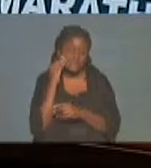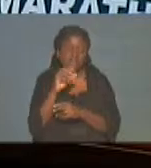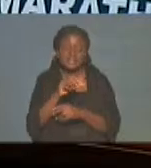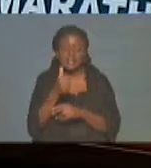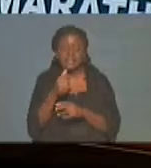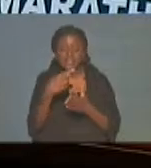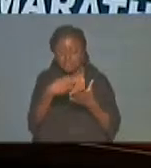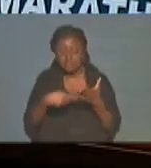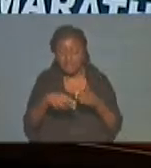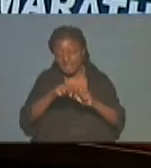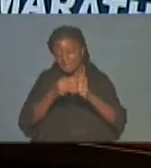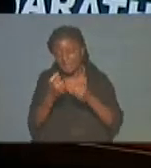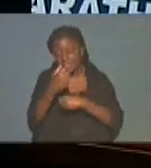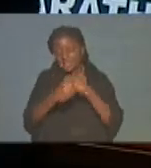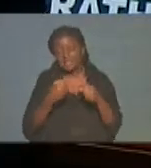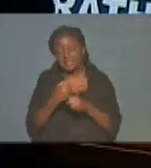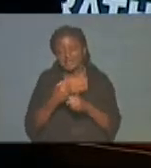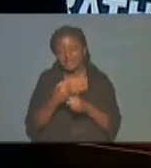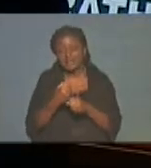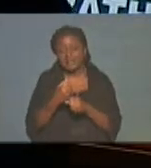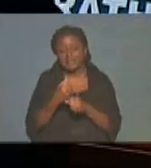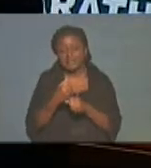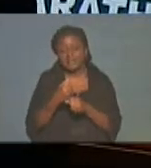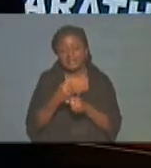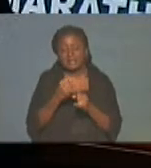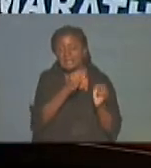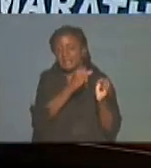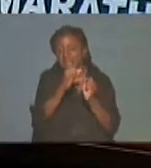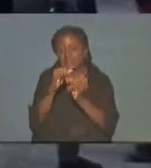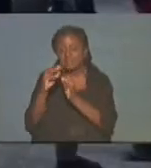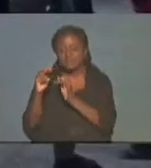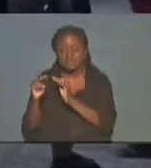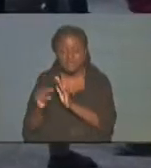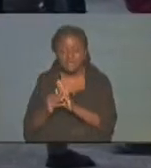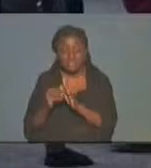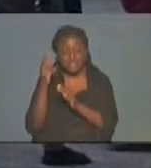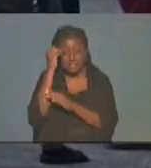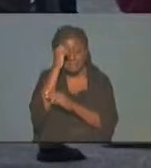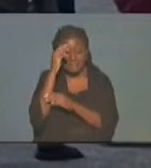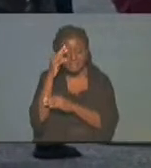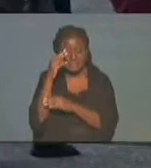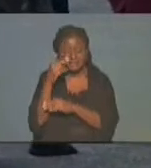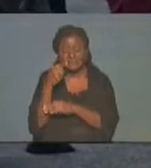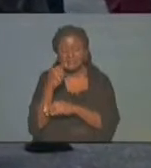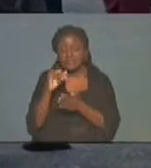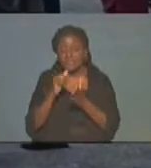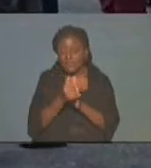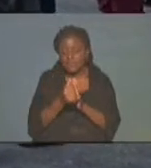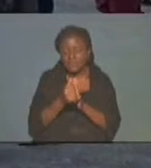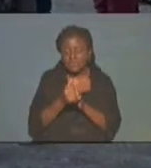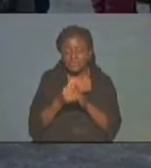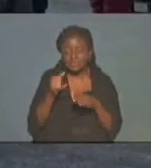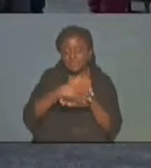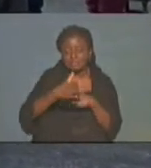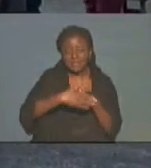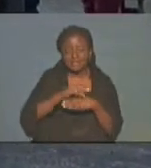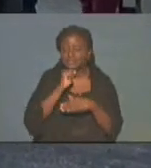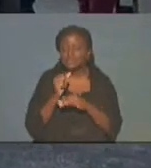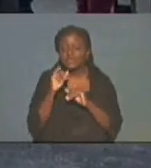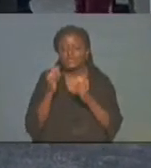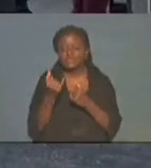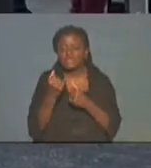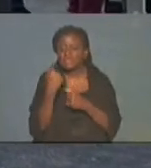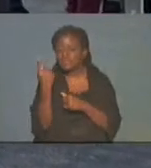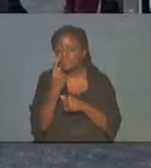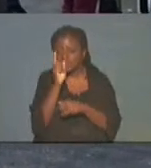year. And according to Immigration Minister, the Honorable Keith Bell, those repatriations not just focused on one country, as